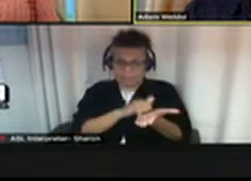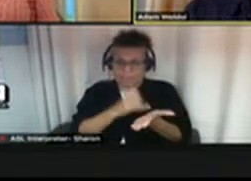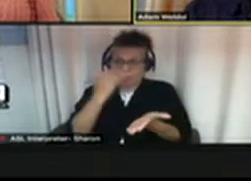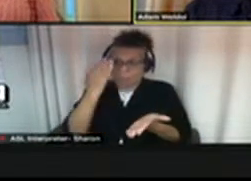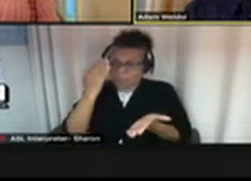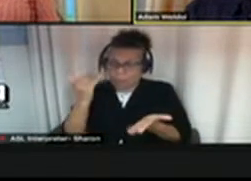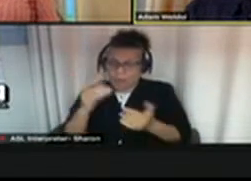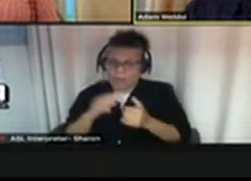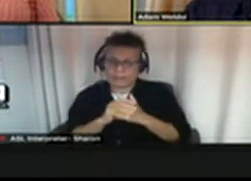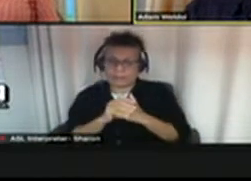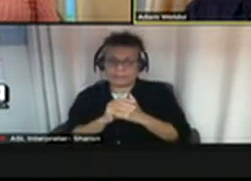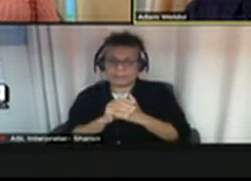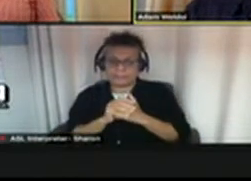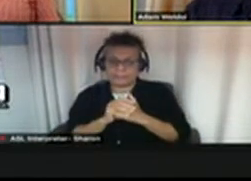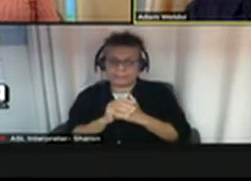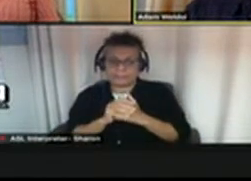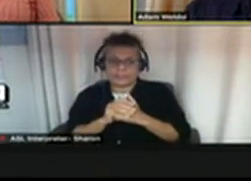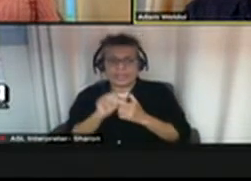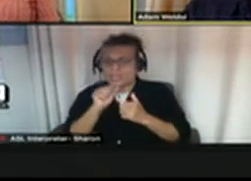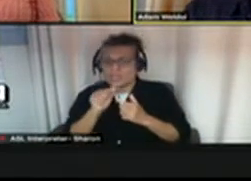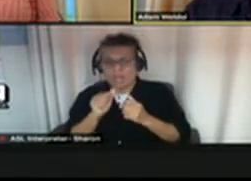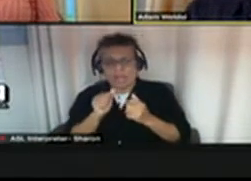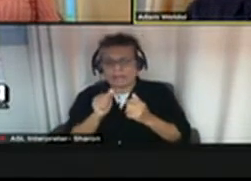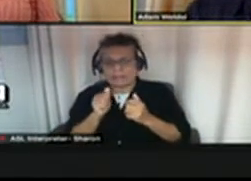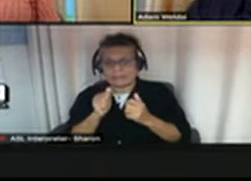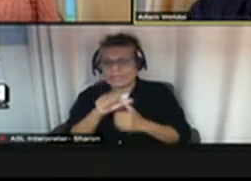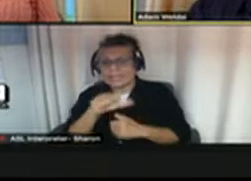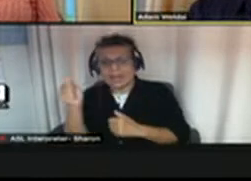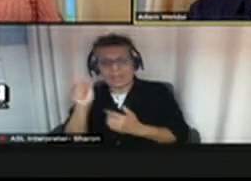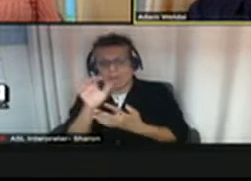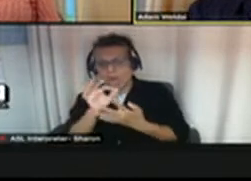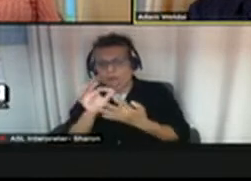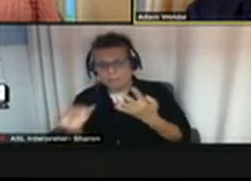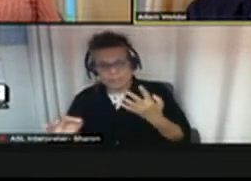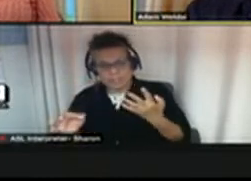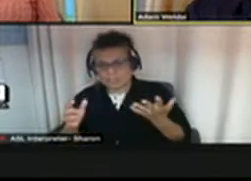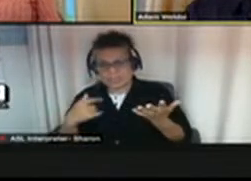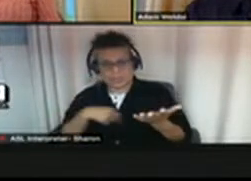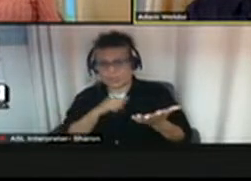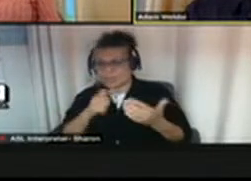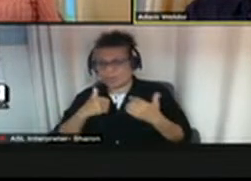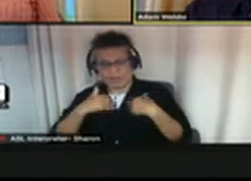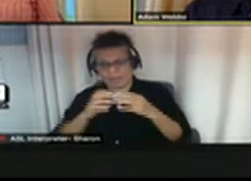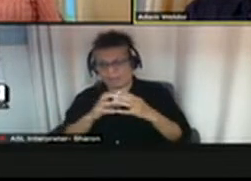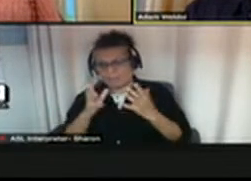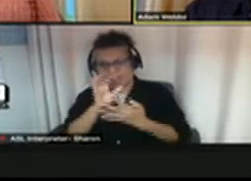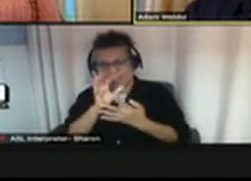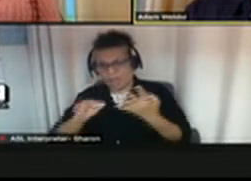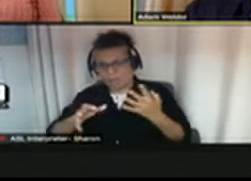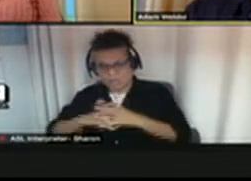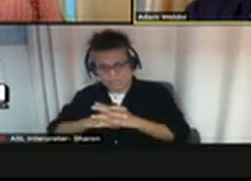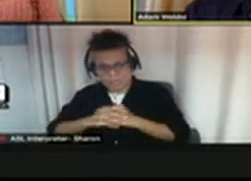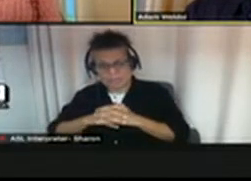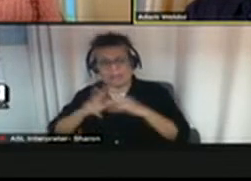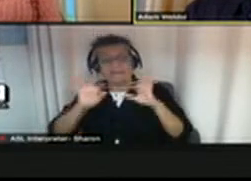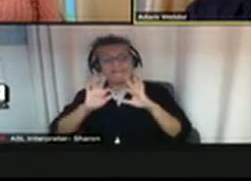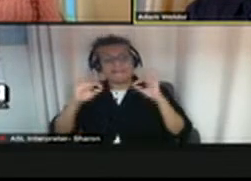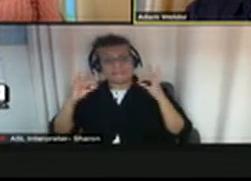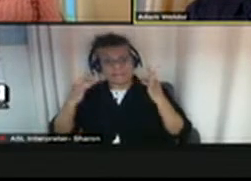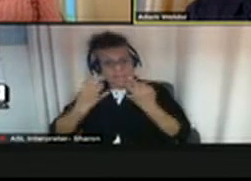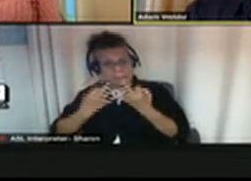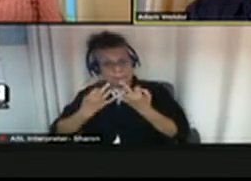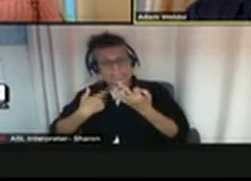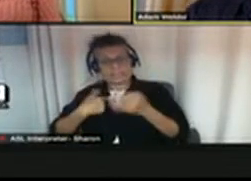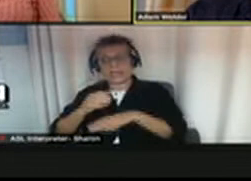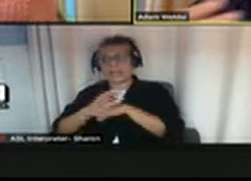because of the lack of alternative options and supports as a district that we have. And I think families out there are getting